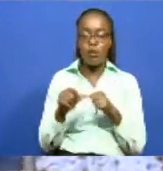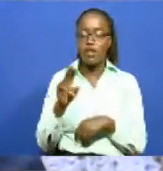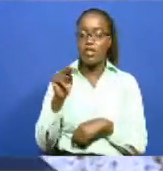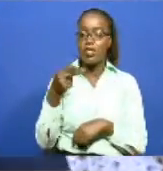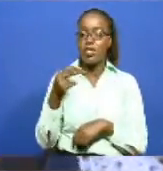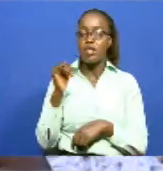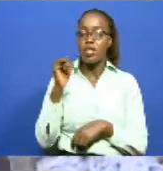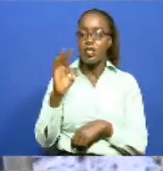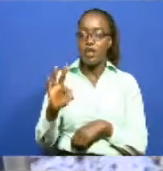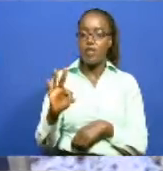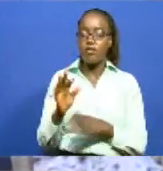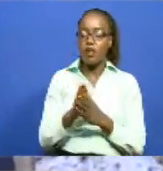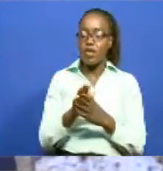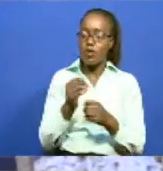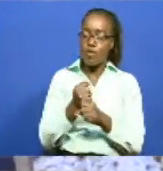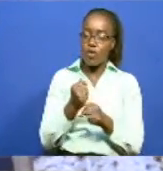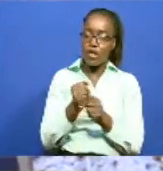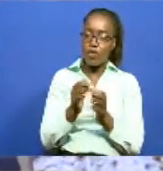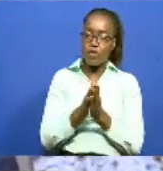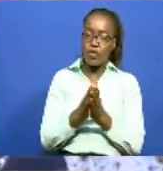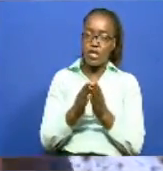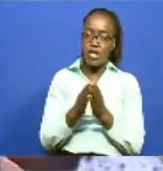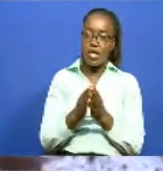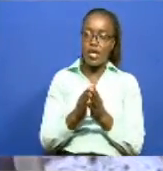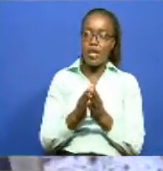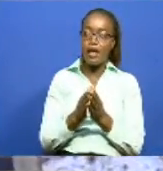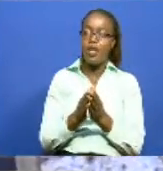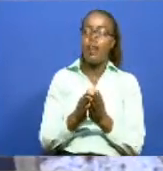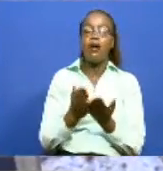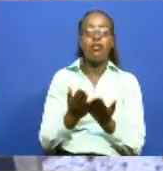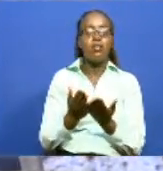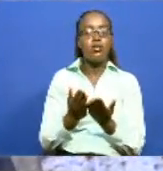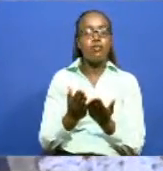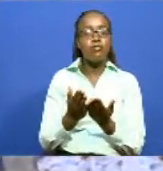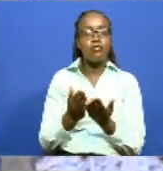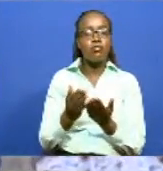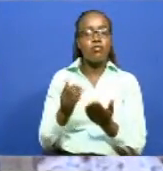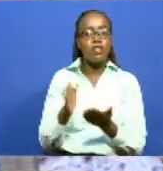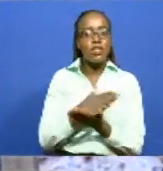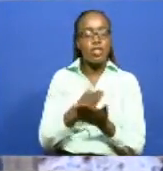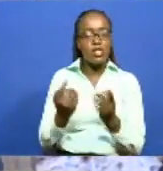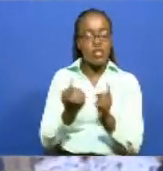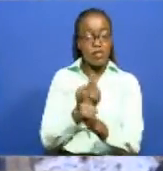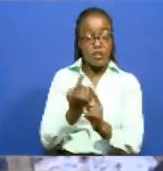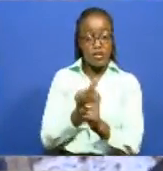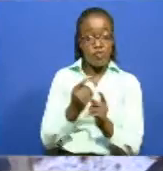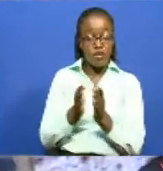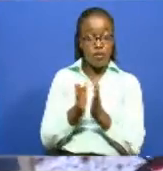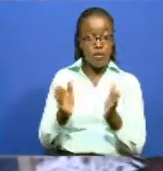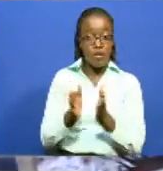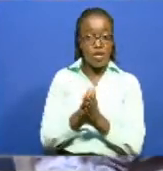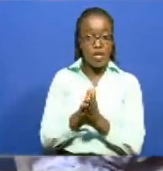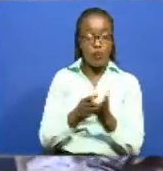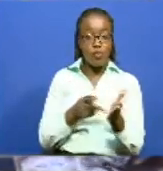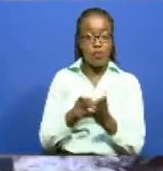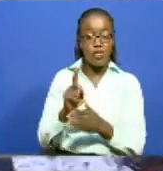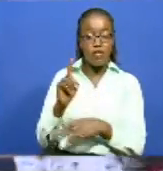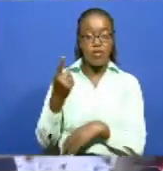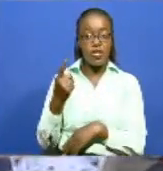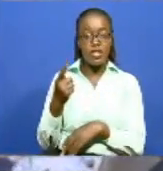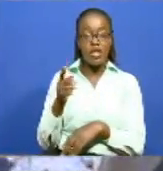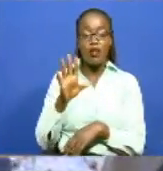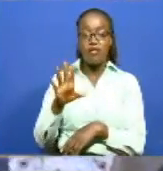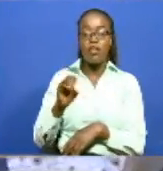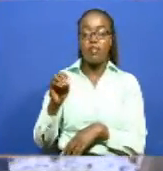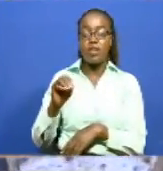NHIF and working with our informal sector, working with Boda so that we can pay for them the first 500 shillings, and